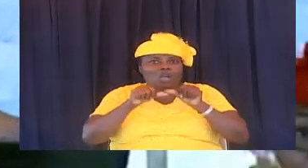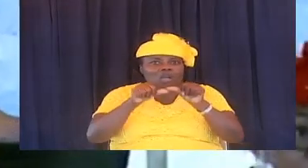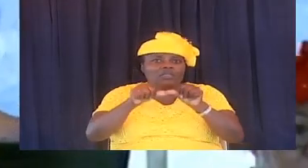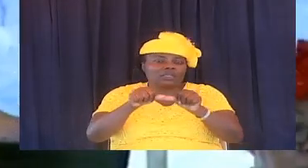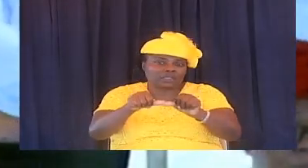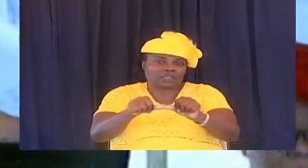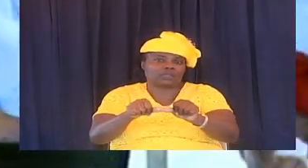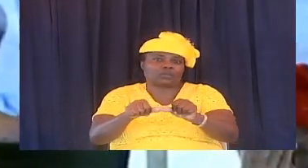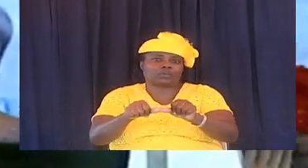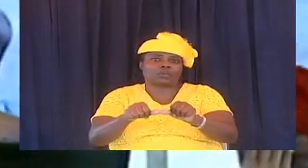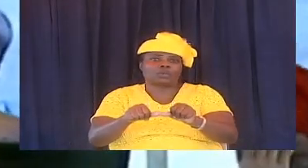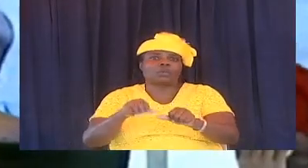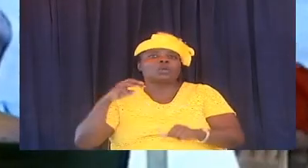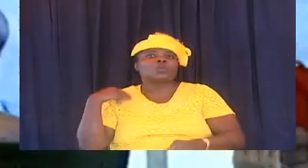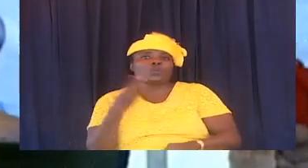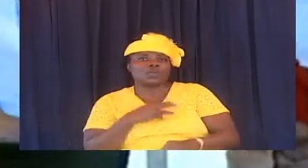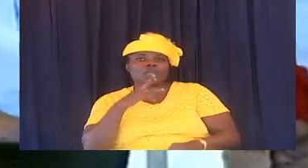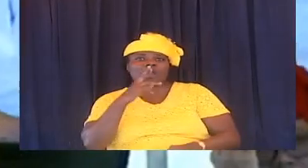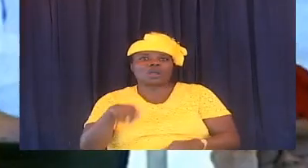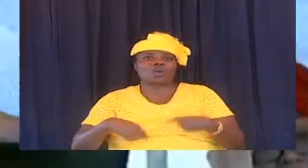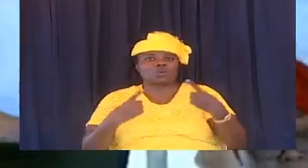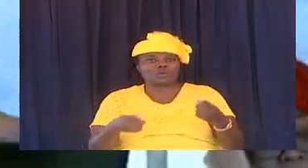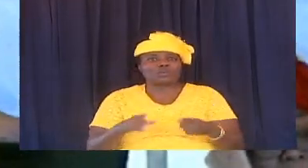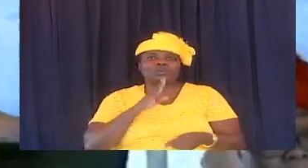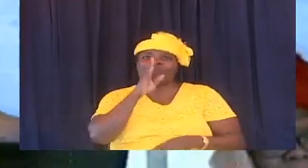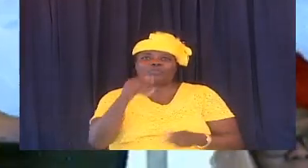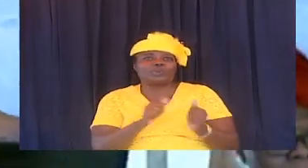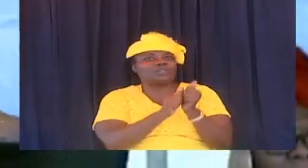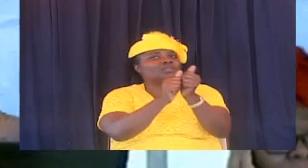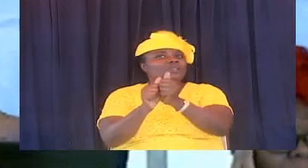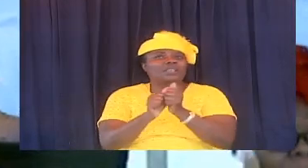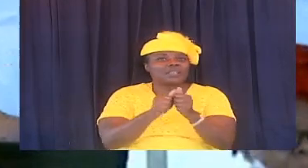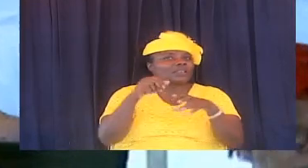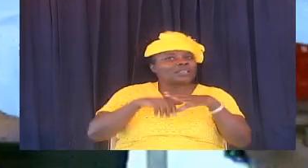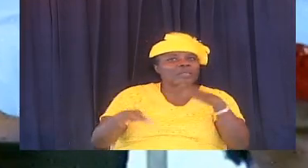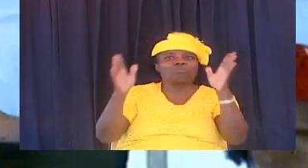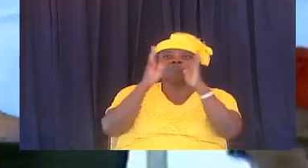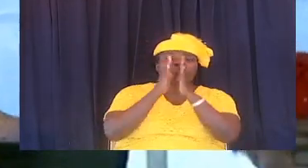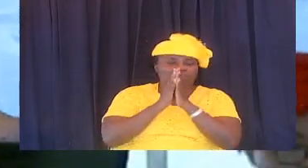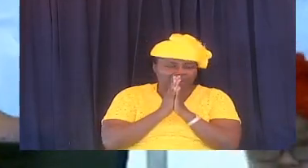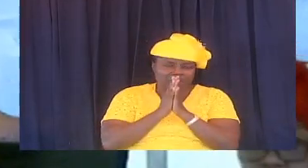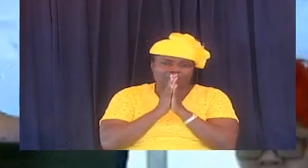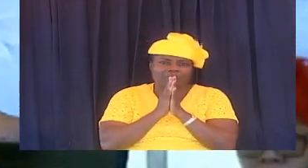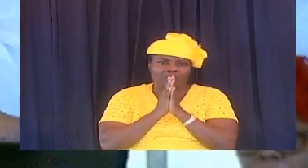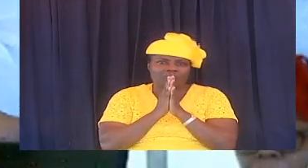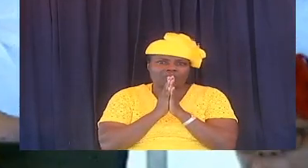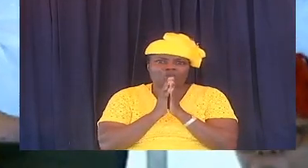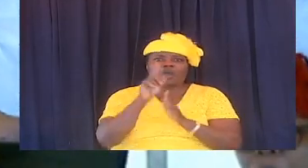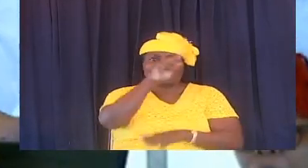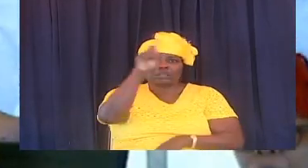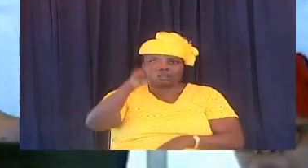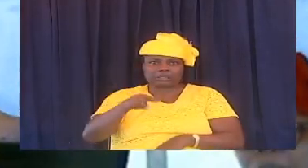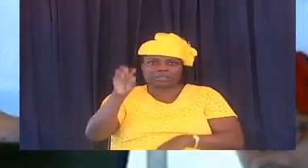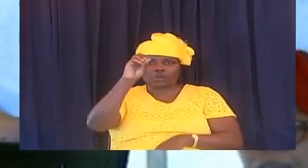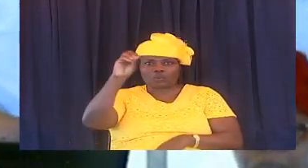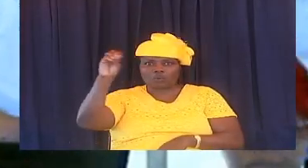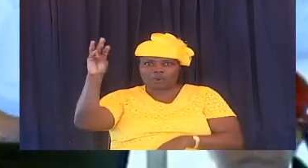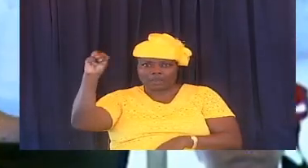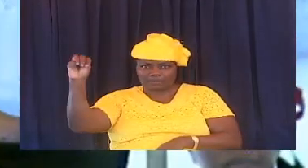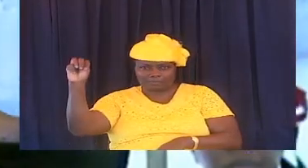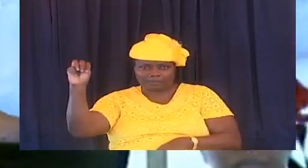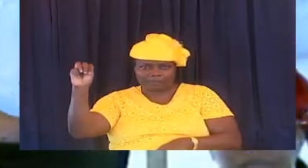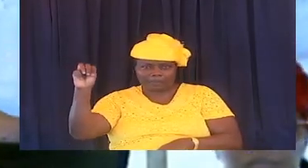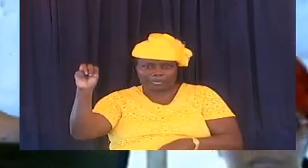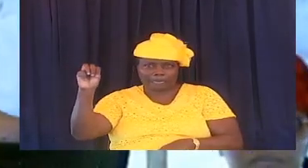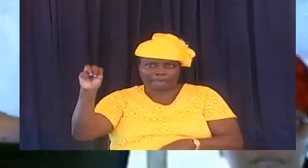I'm asking us to be together between 6 and 7 in prayer on Zoom. And if the platform